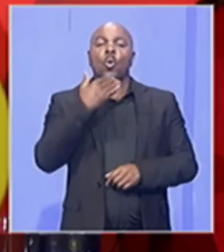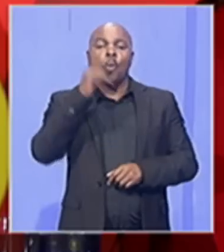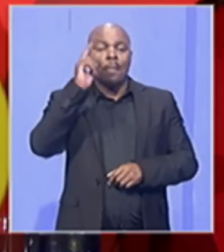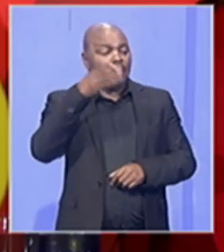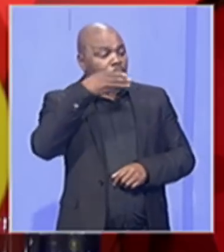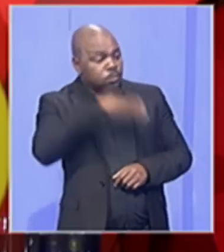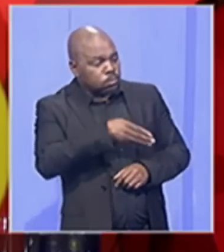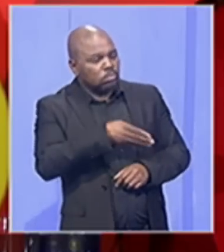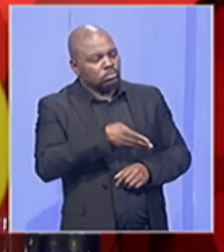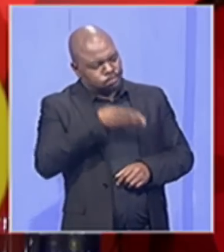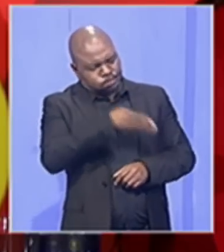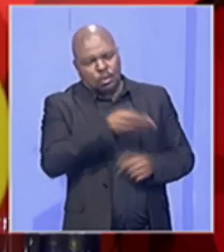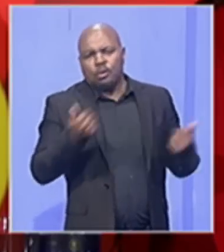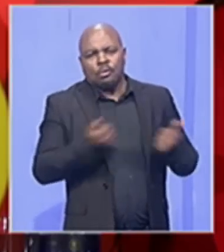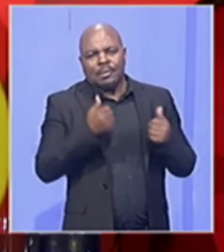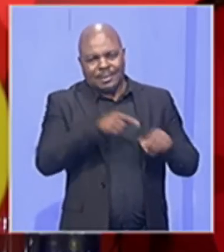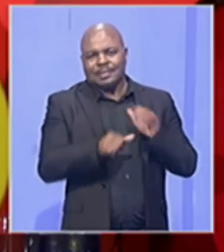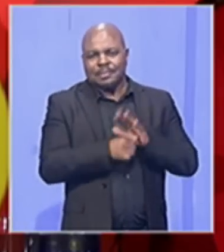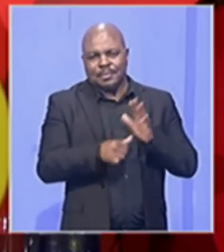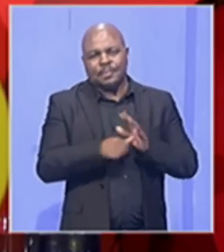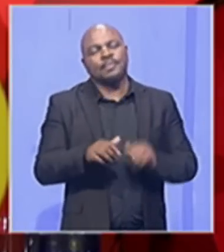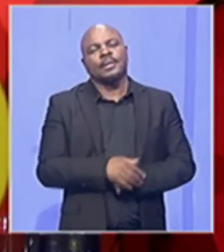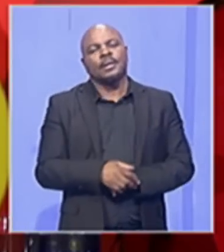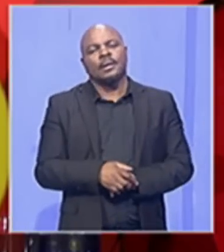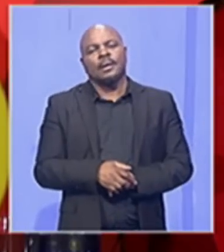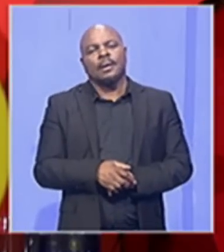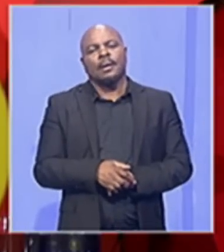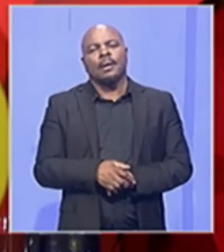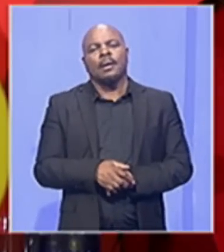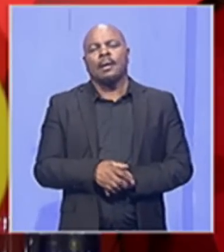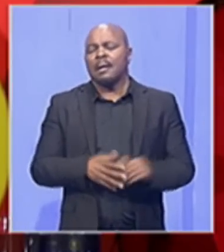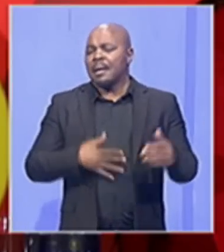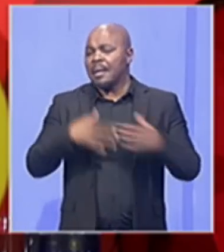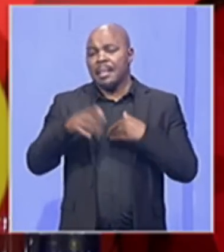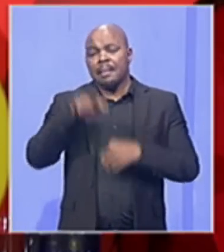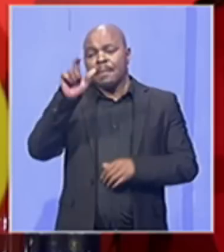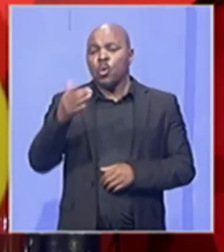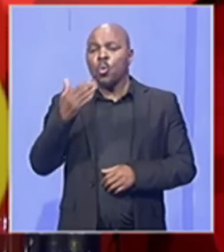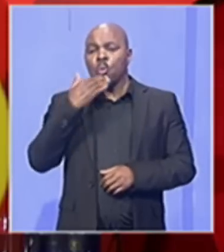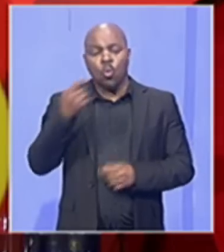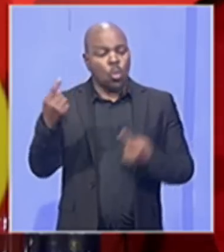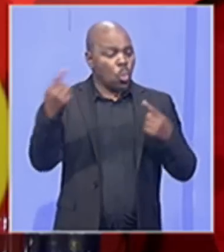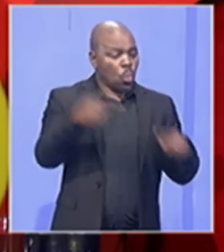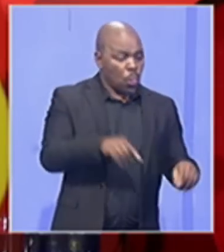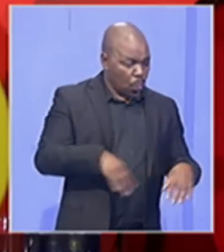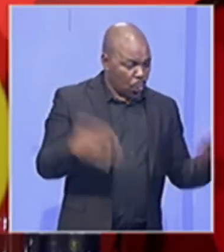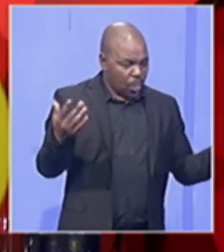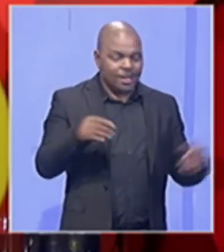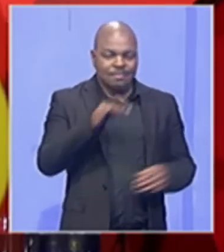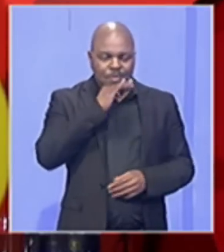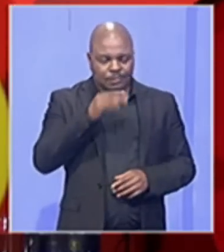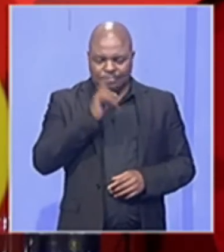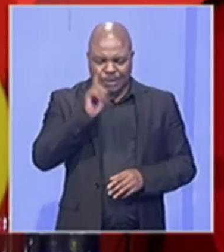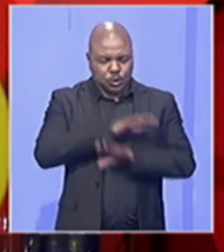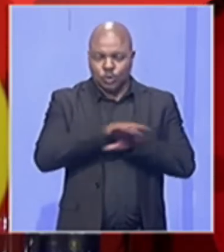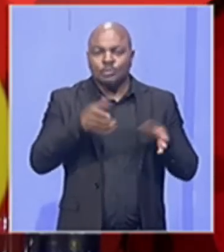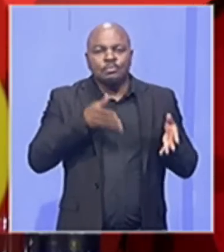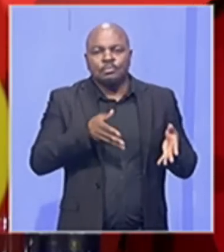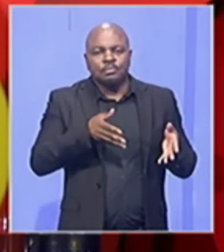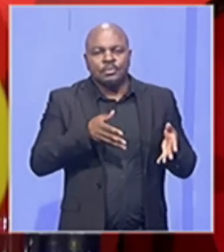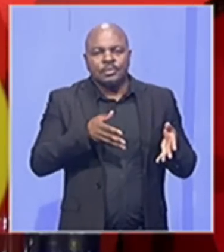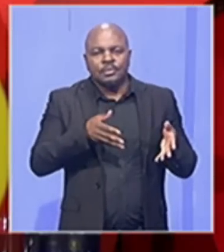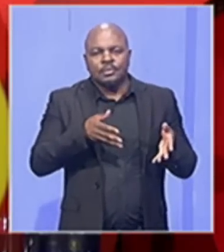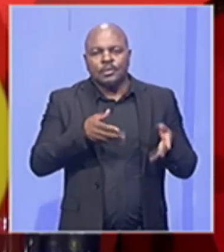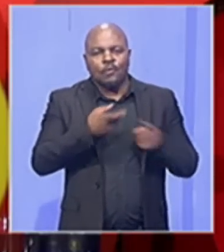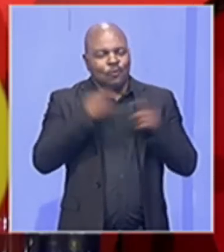here. That's what matters. Whoever is not here was not supposed to be here from the